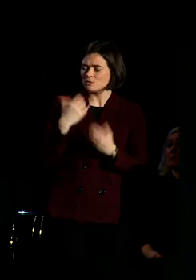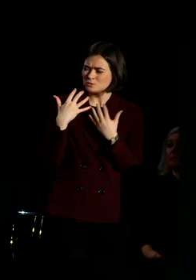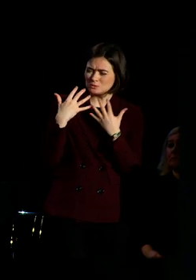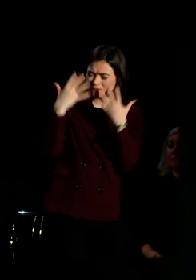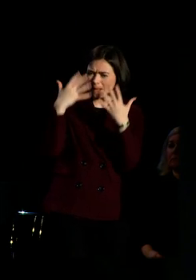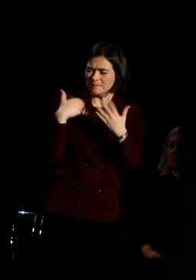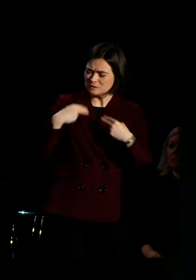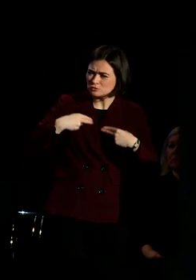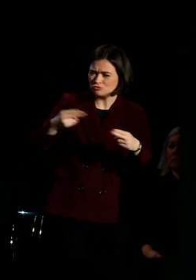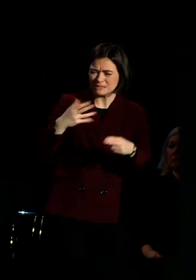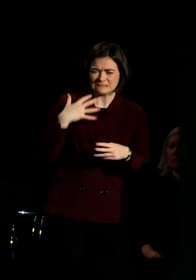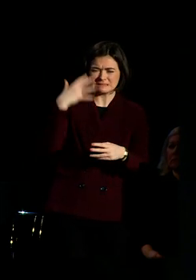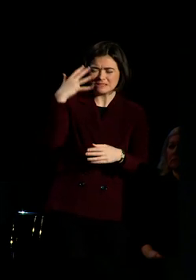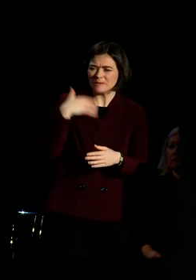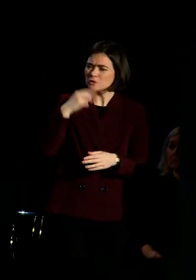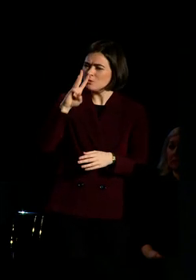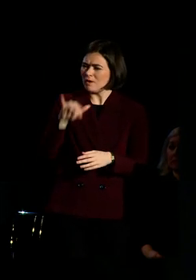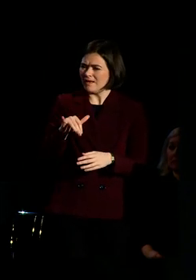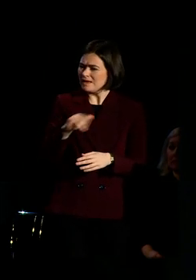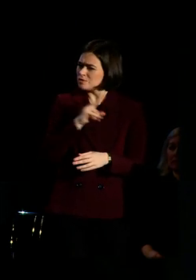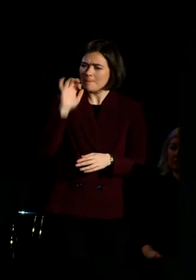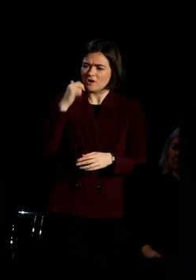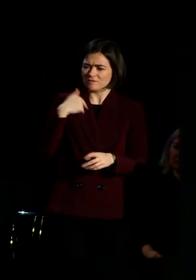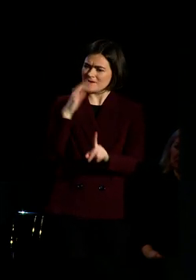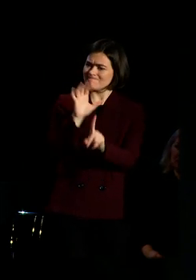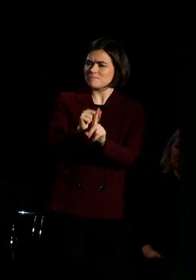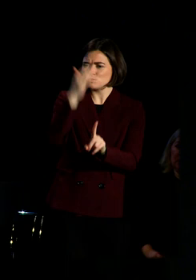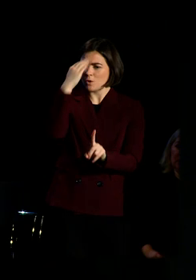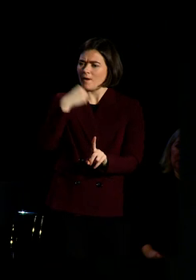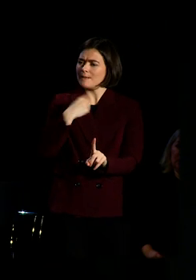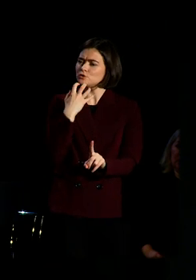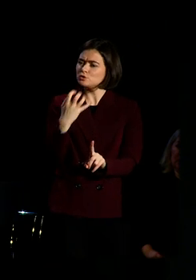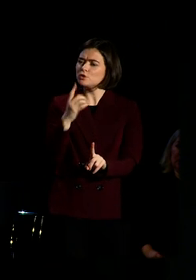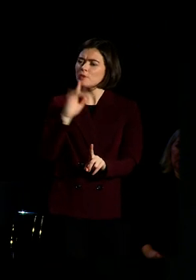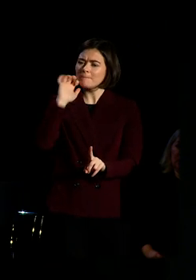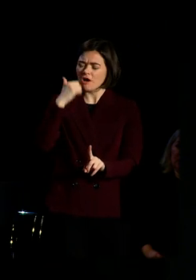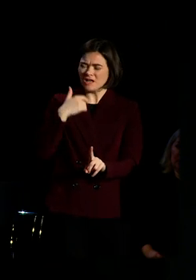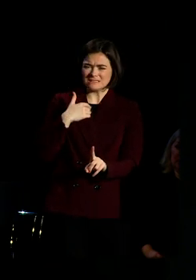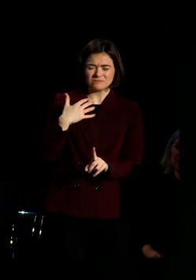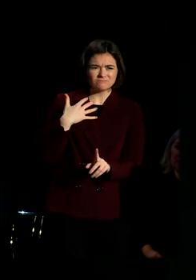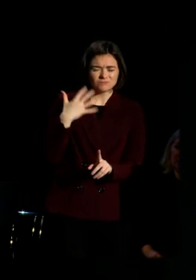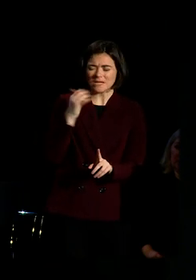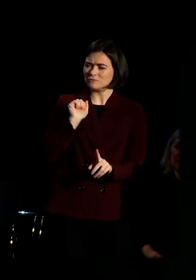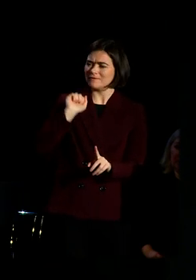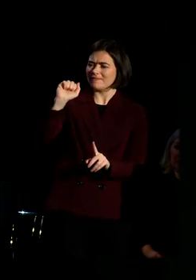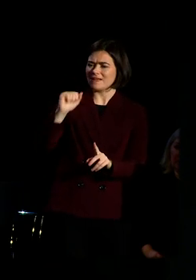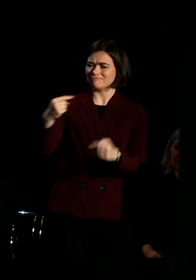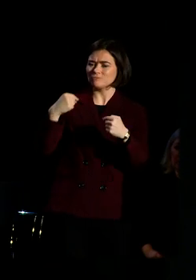the street, not because it would be noticed that I am a Jew, but because I was ashamed of what they were doing to